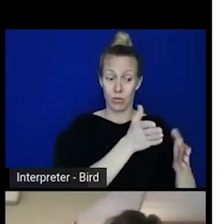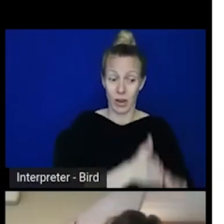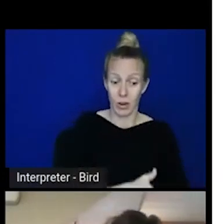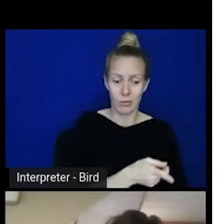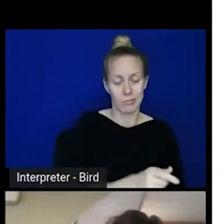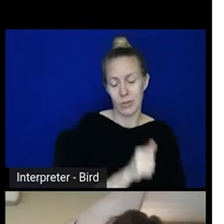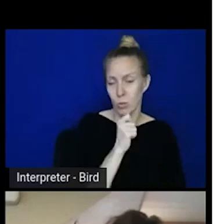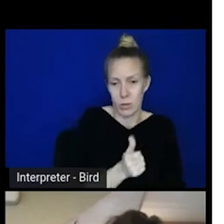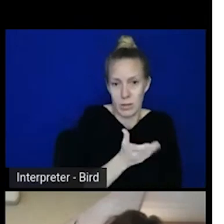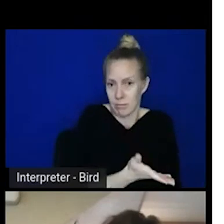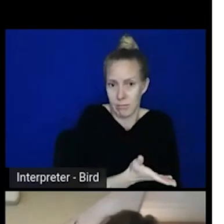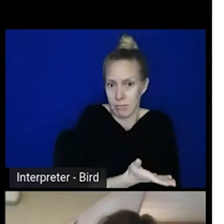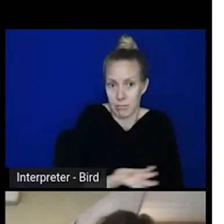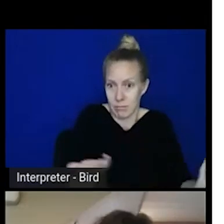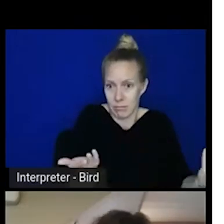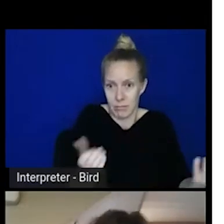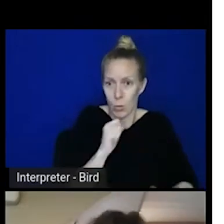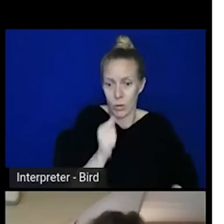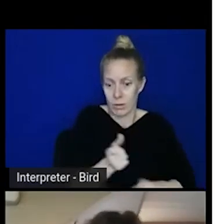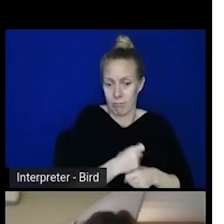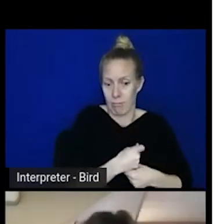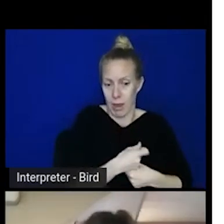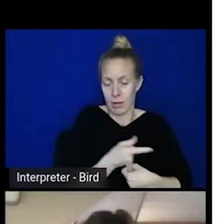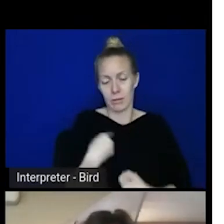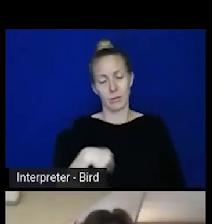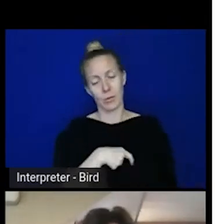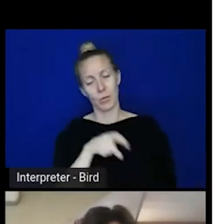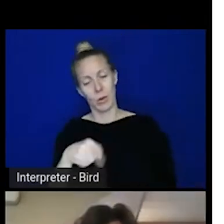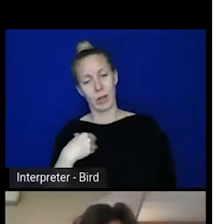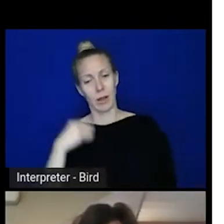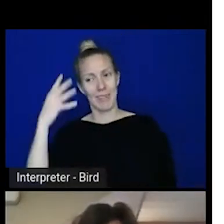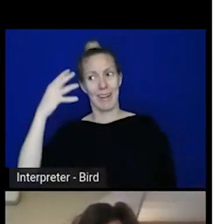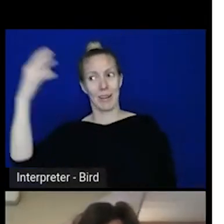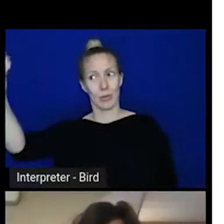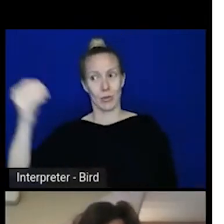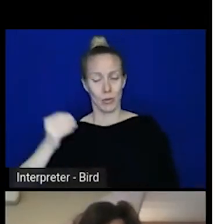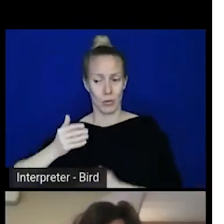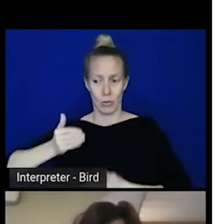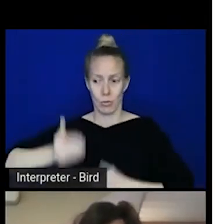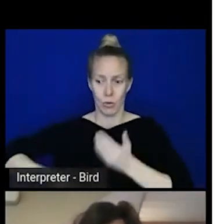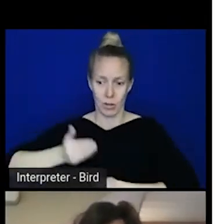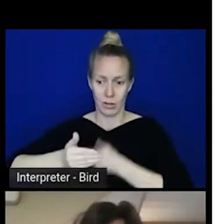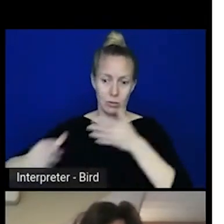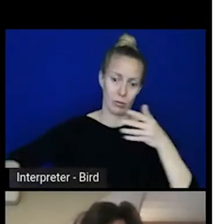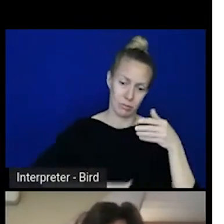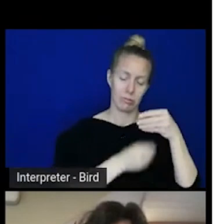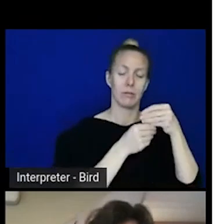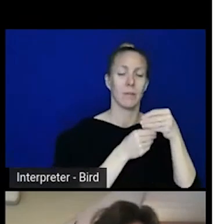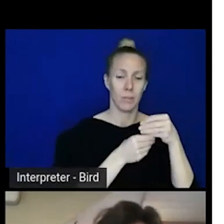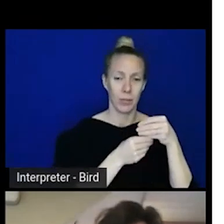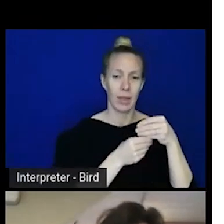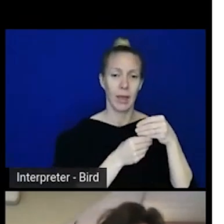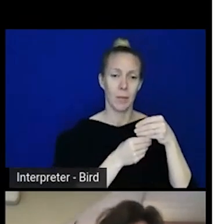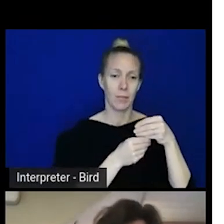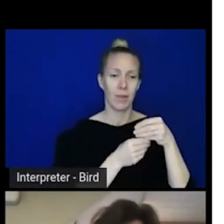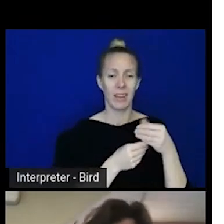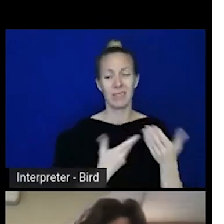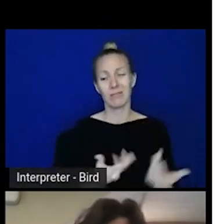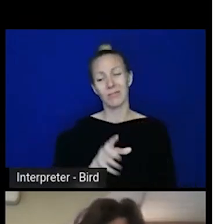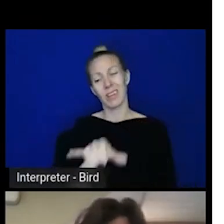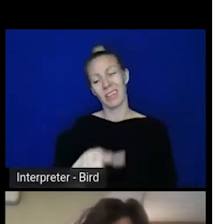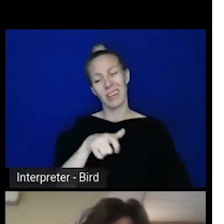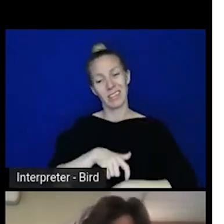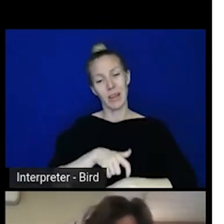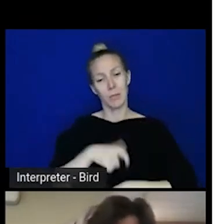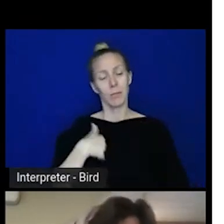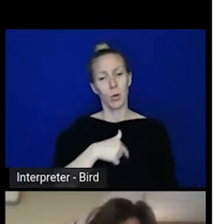process which added these members to the Google groups. And at the time, we did know that the G